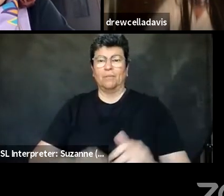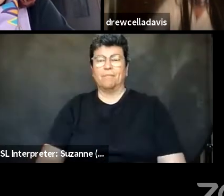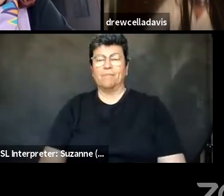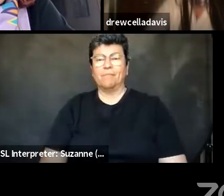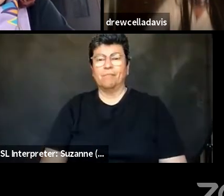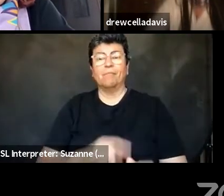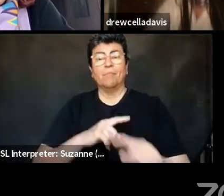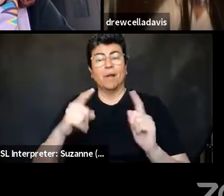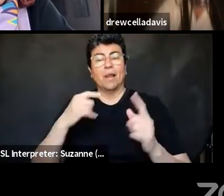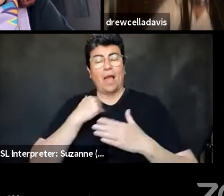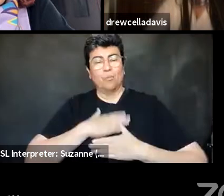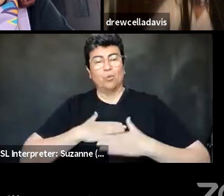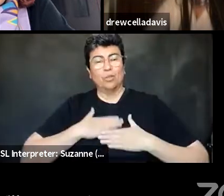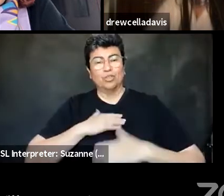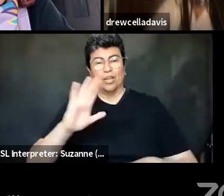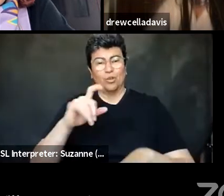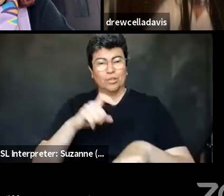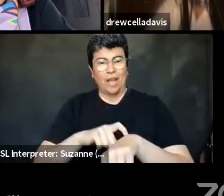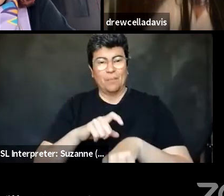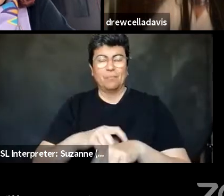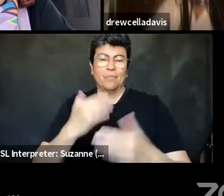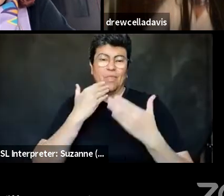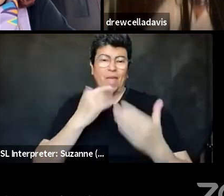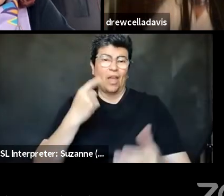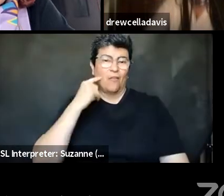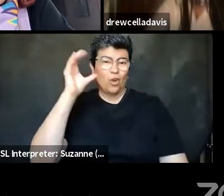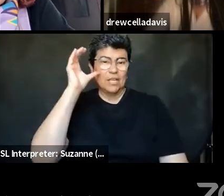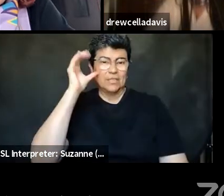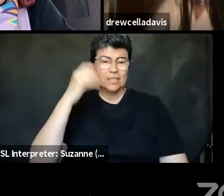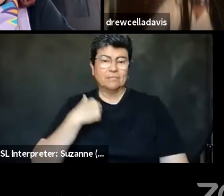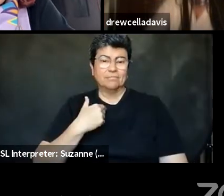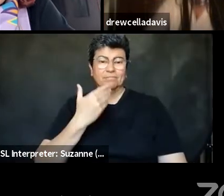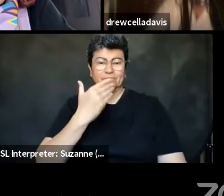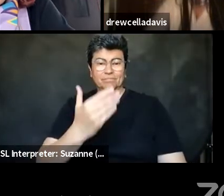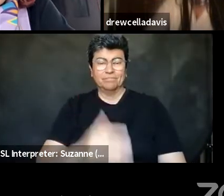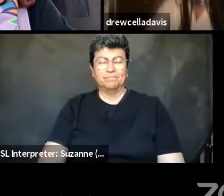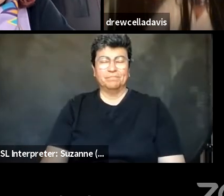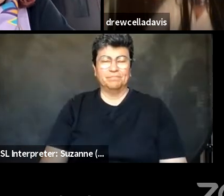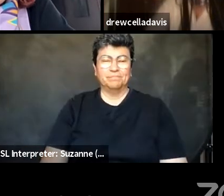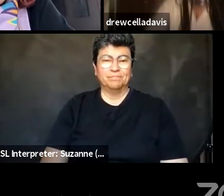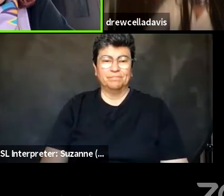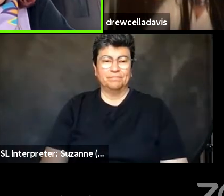I appreciate your time, and thank you for listening. I'll see.